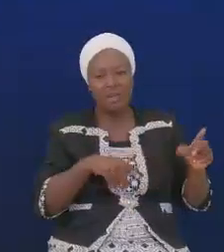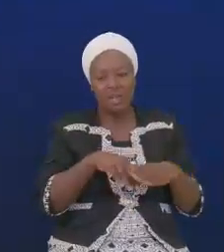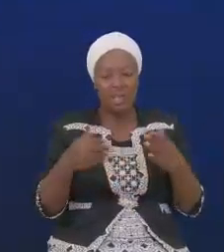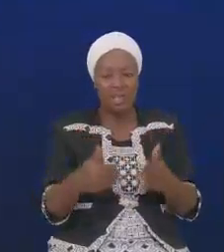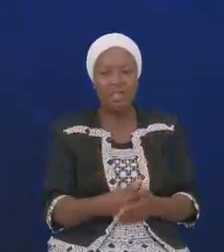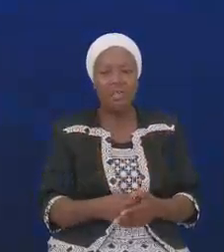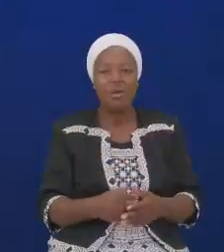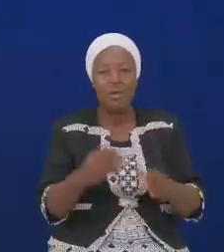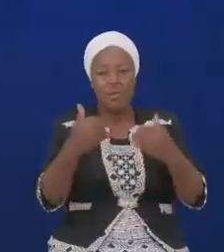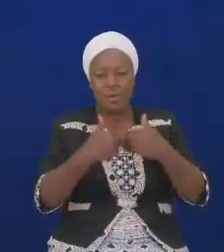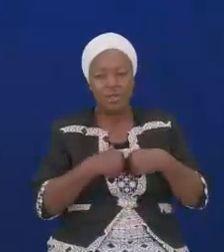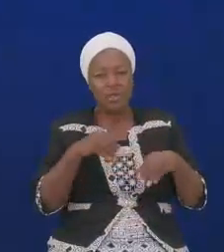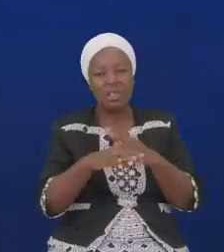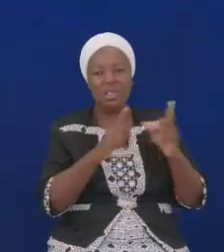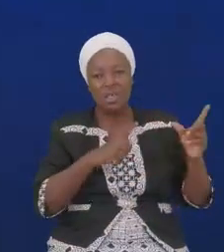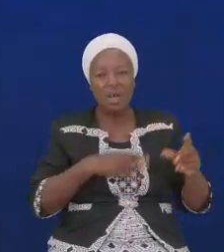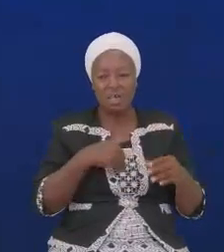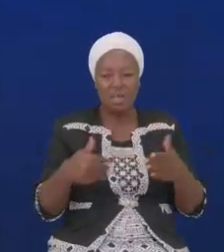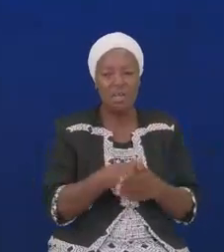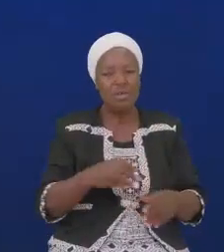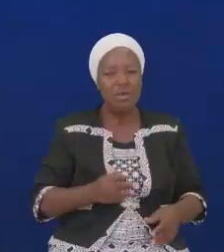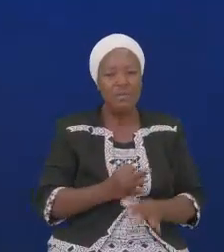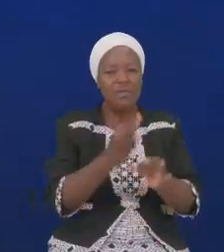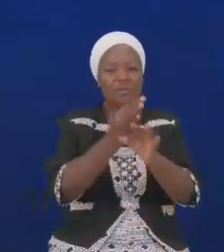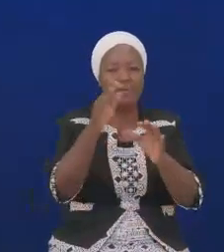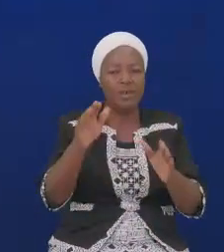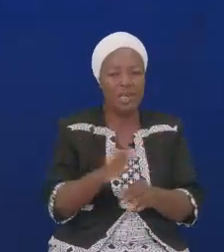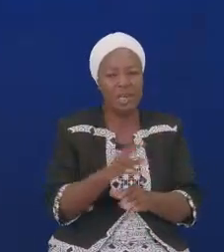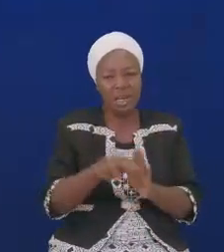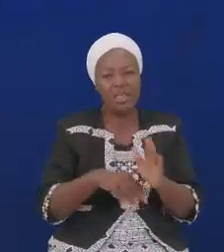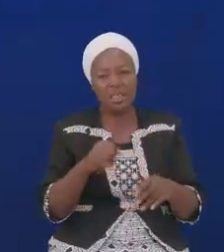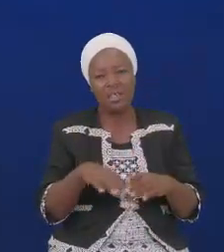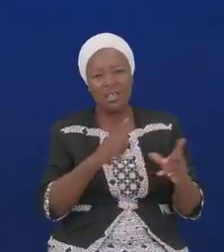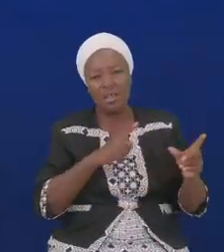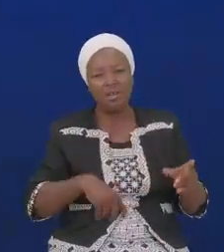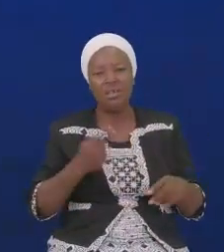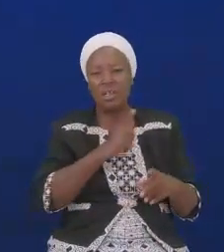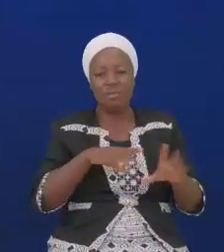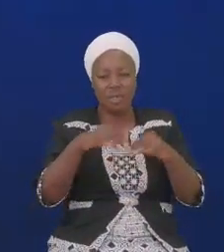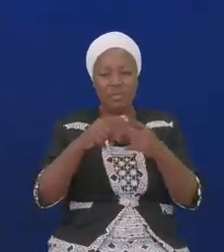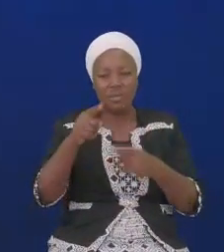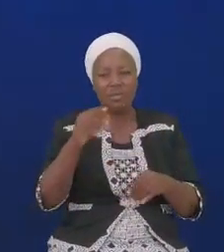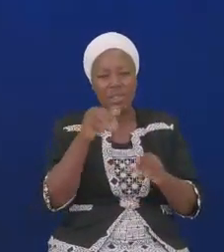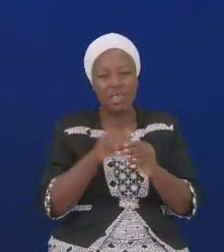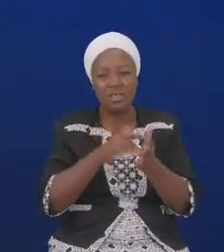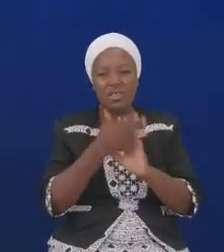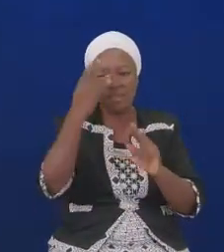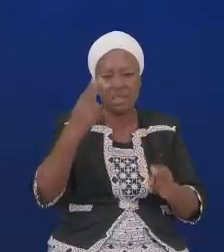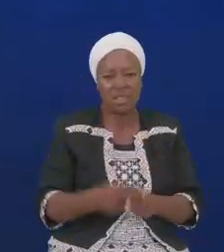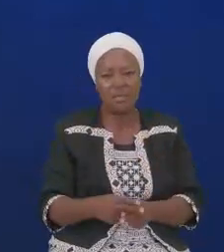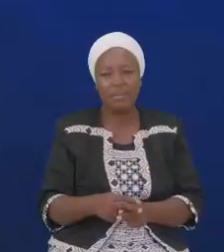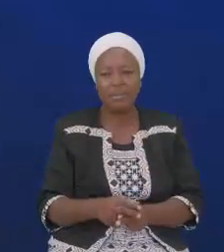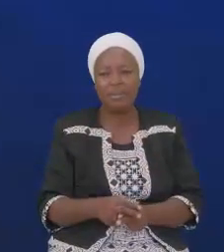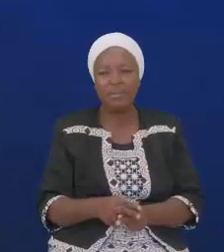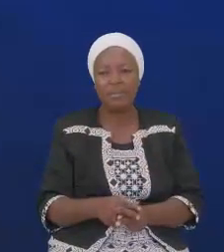possession in the Lord, and a new faithfulness in the Lord. The Lord will grant unto you in Jesus'